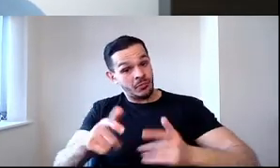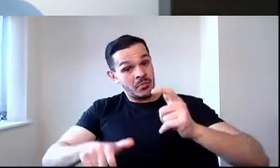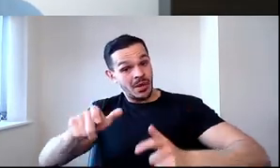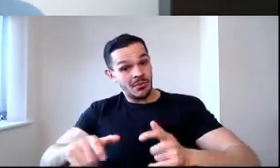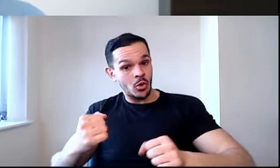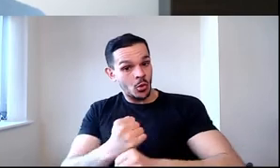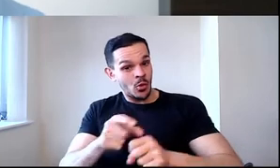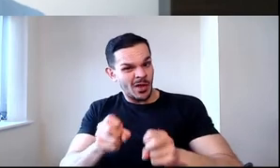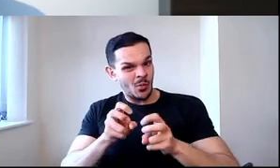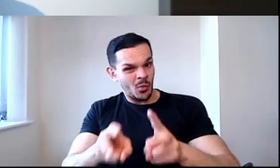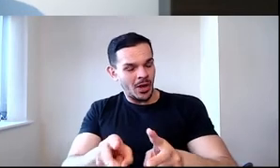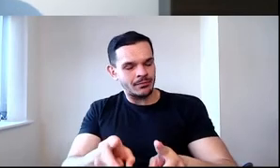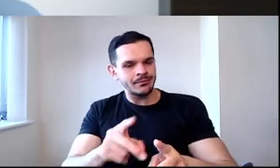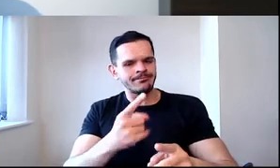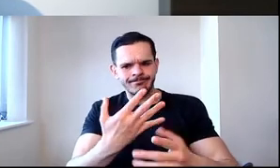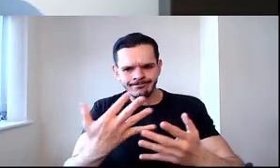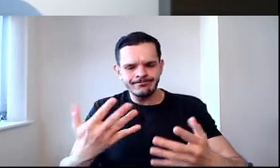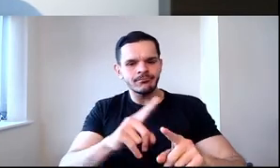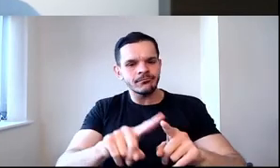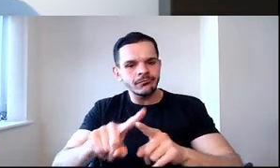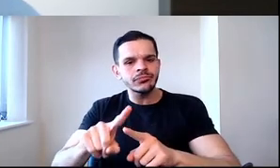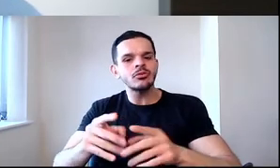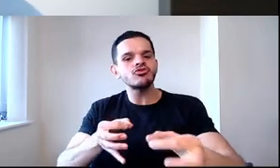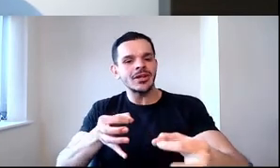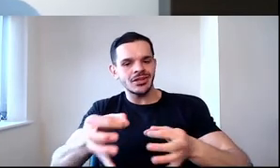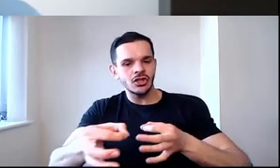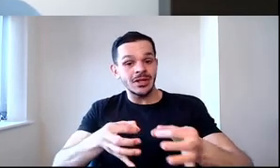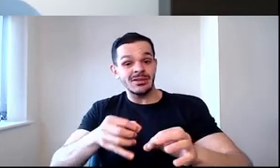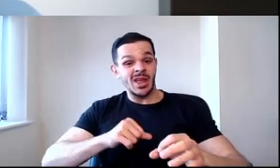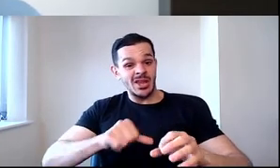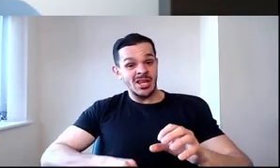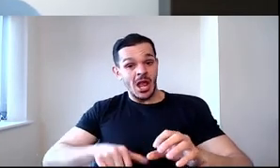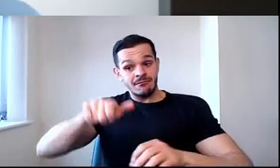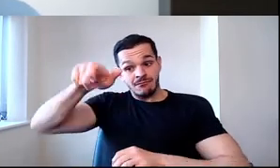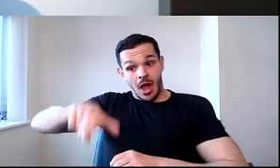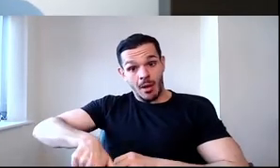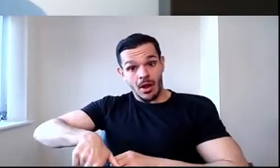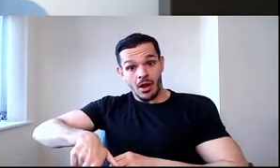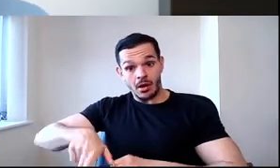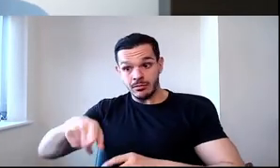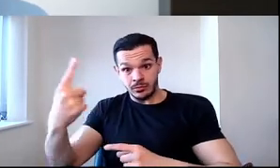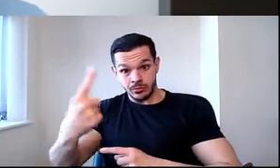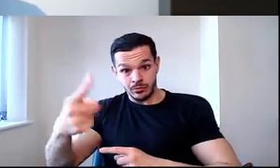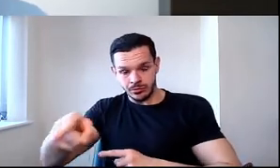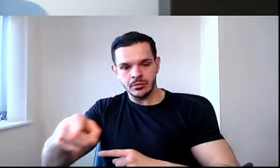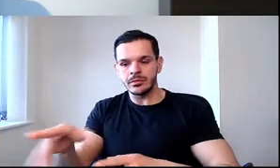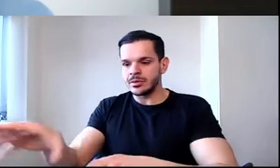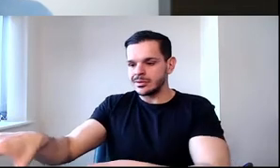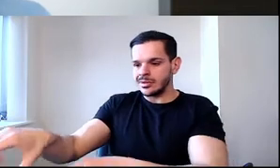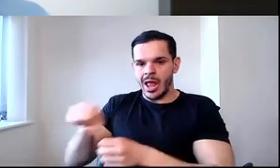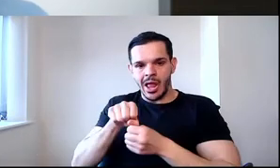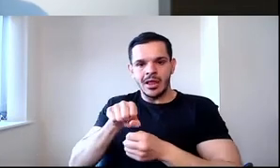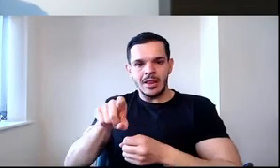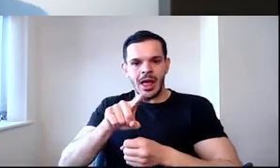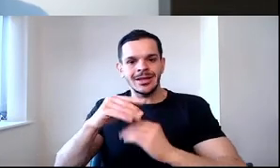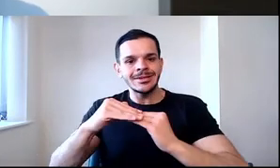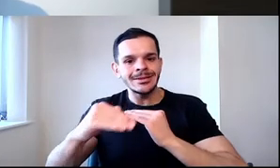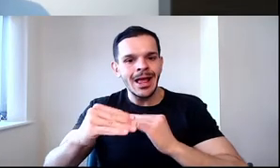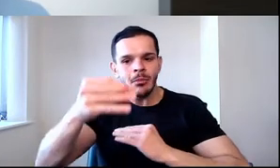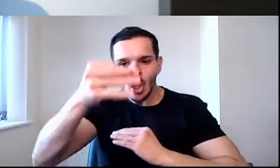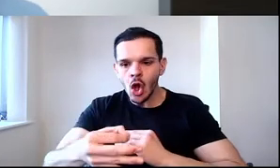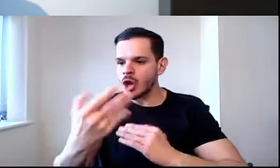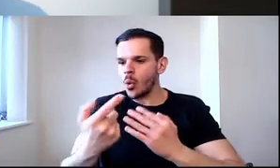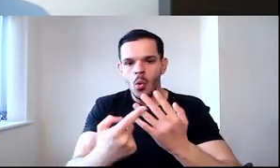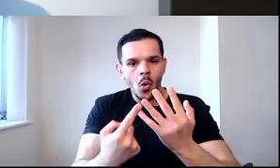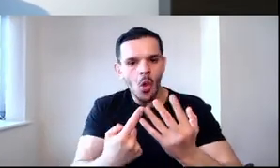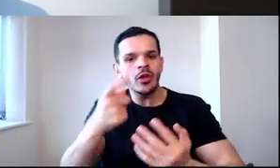have different strategies, right? So these yield farmers, what they're doing is they're taking a stable coin or another cryptocurrency of